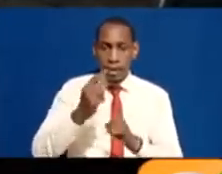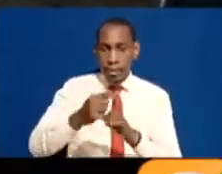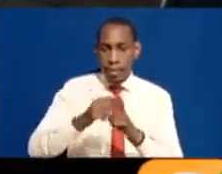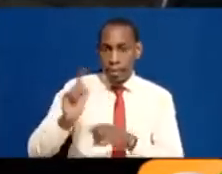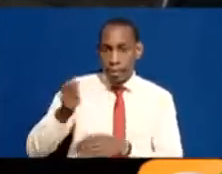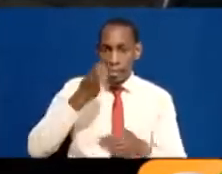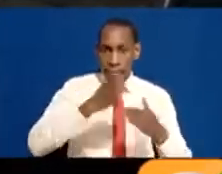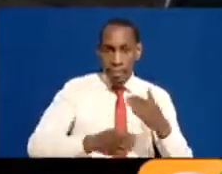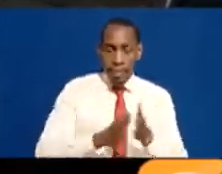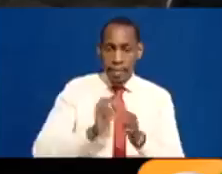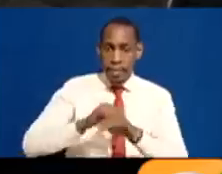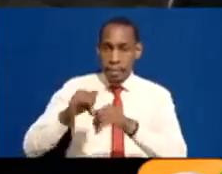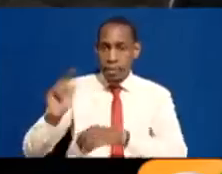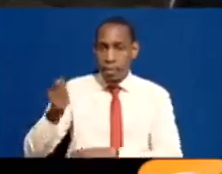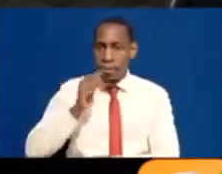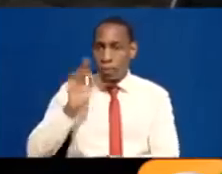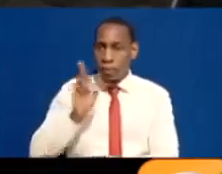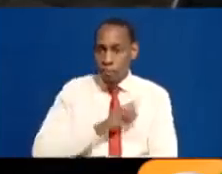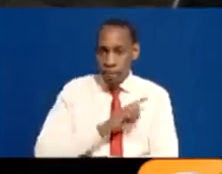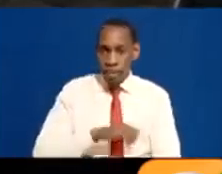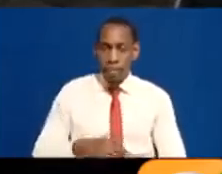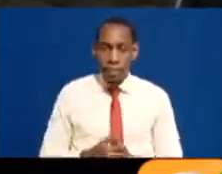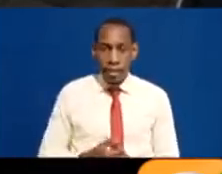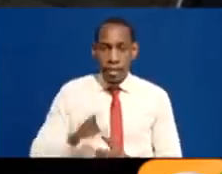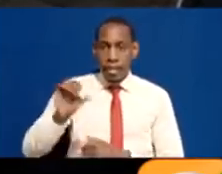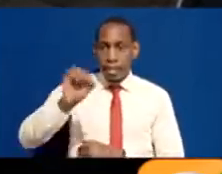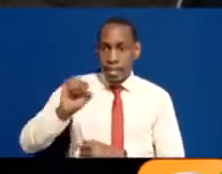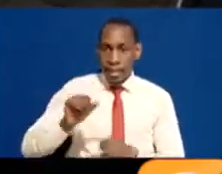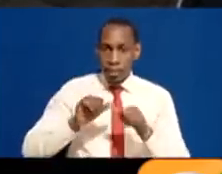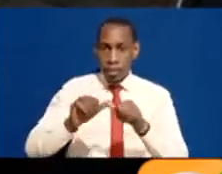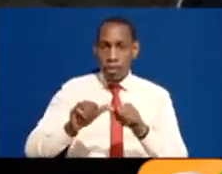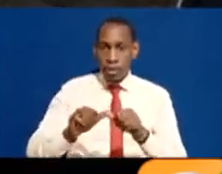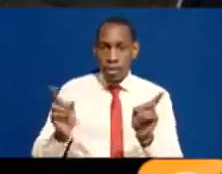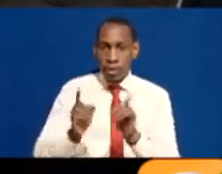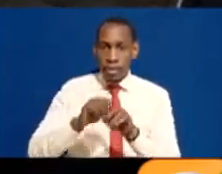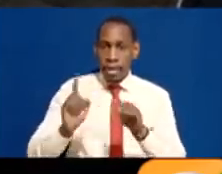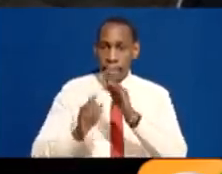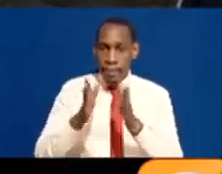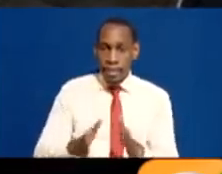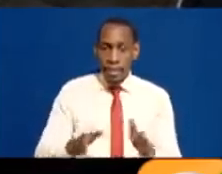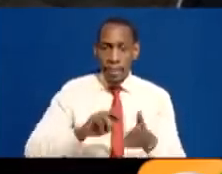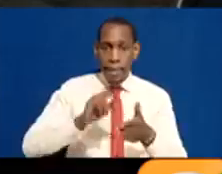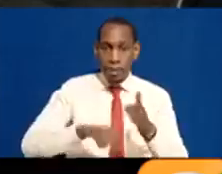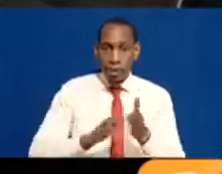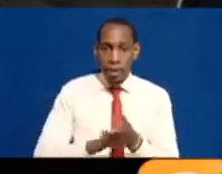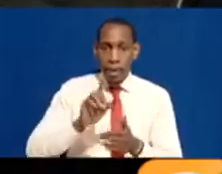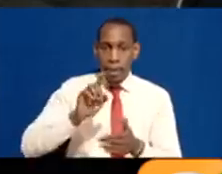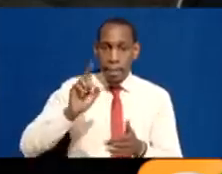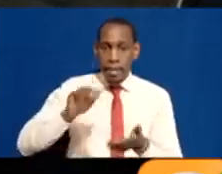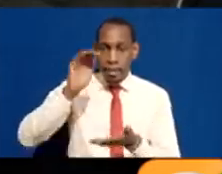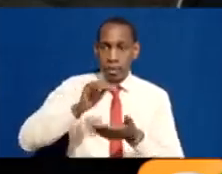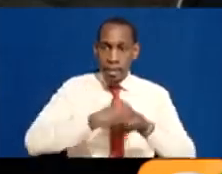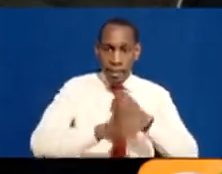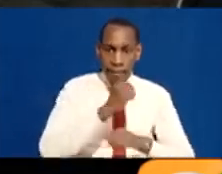president ends when a new one has been sworn in. That CSs remain as caretaker ministers and thus must scale down their